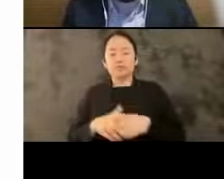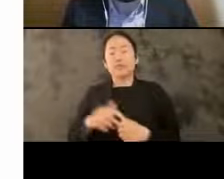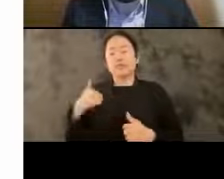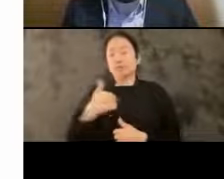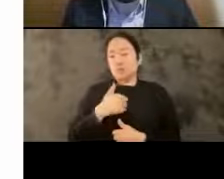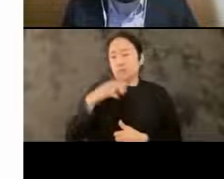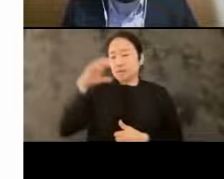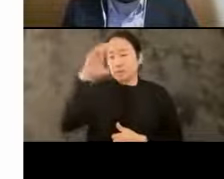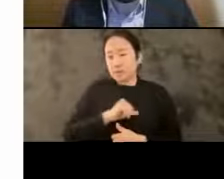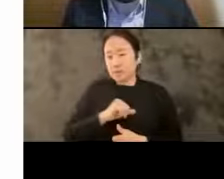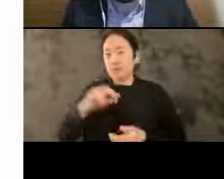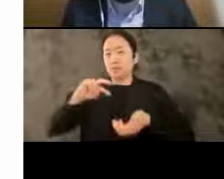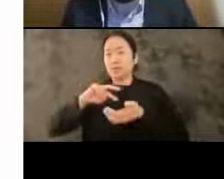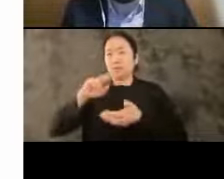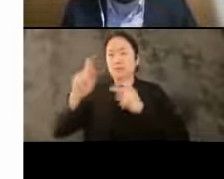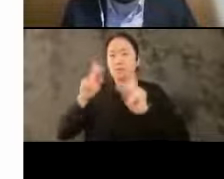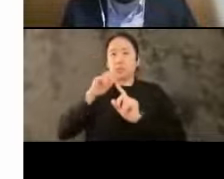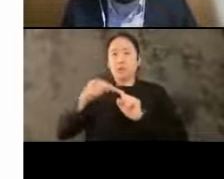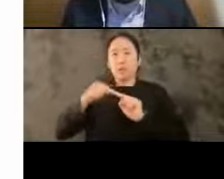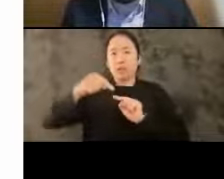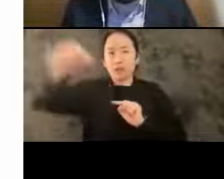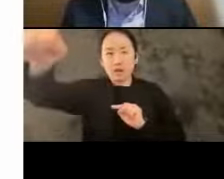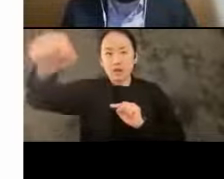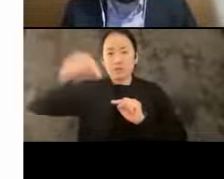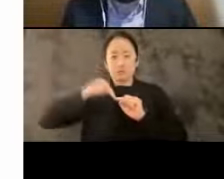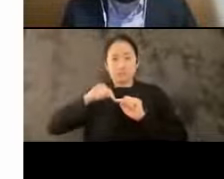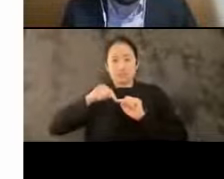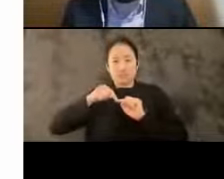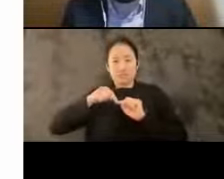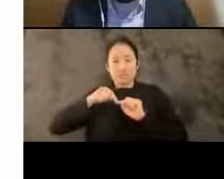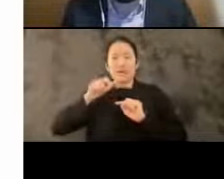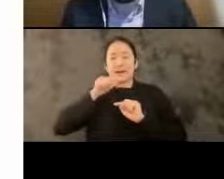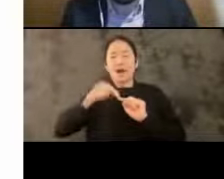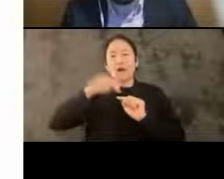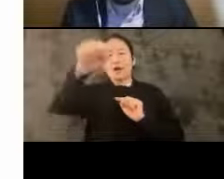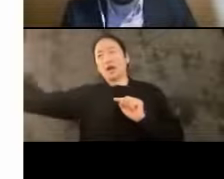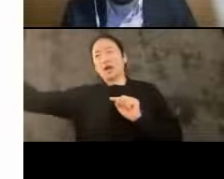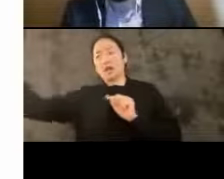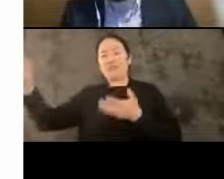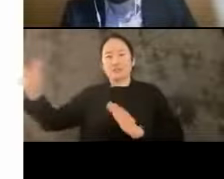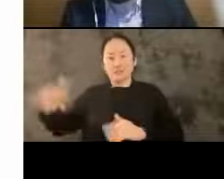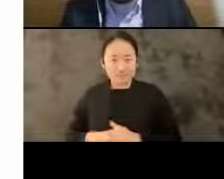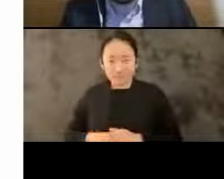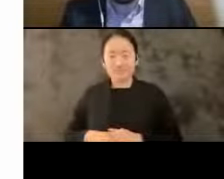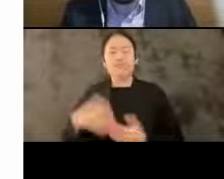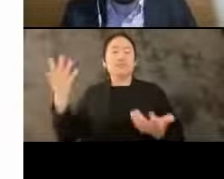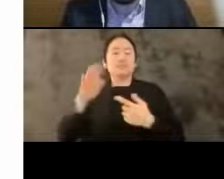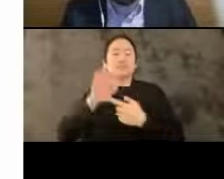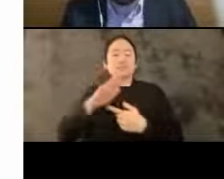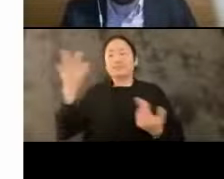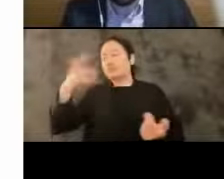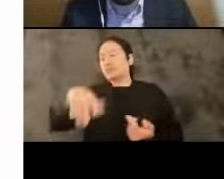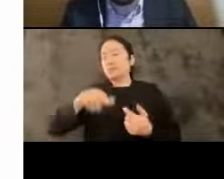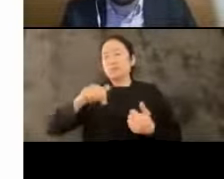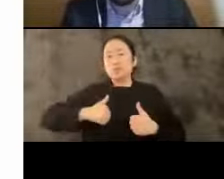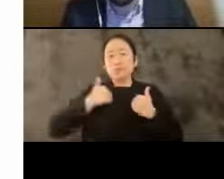symmetrical journeys, so to speak. So if you do happen to say you live in the north side on